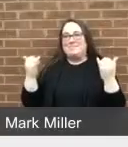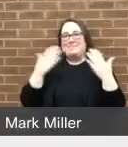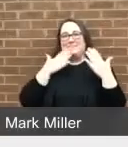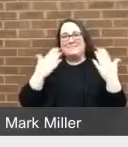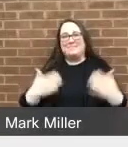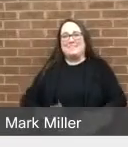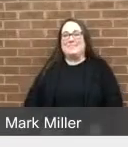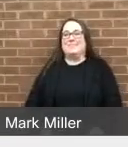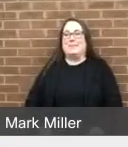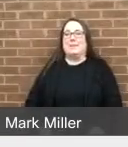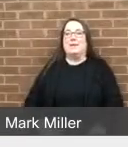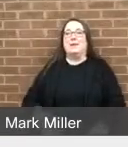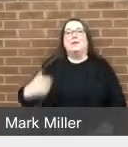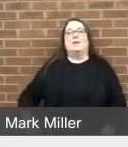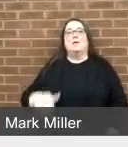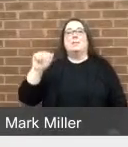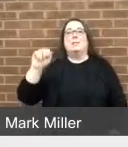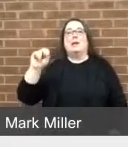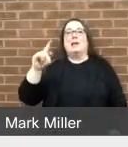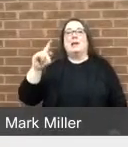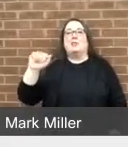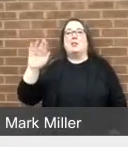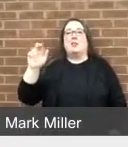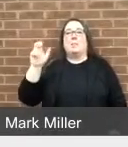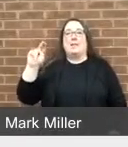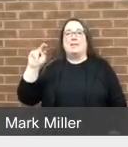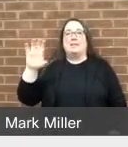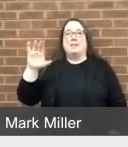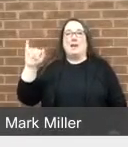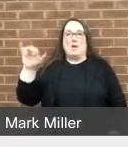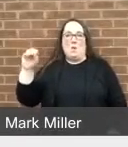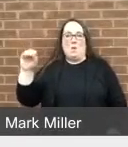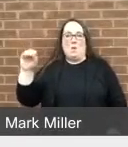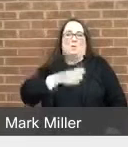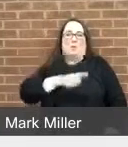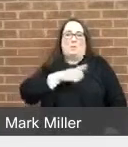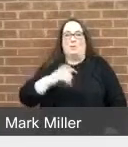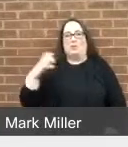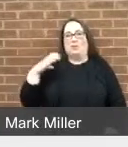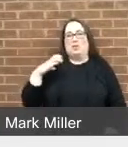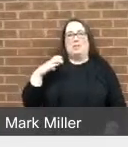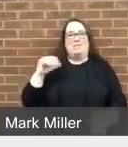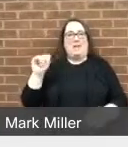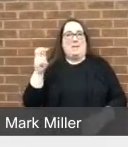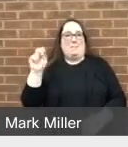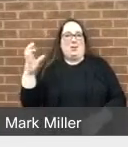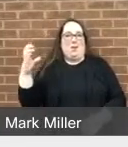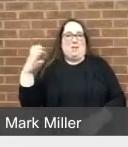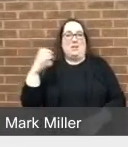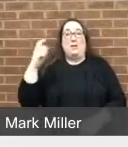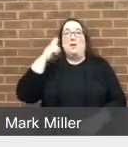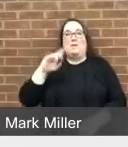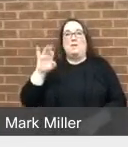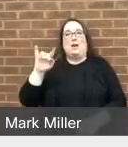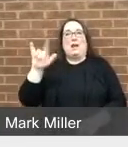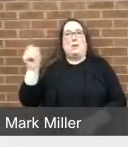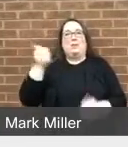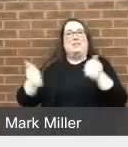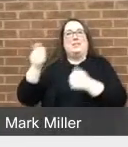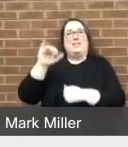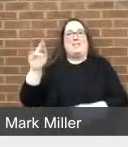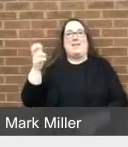Good morning. I'm Angela Cabellin, and I am the Chief Innovation Officer and Deputy Chief Administrative Officer for County Executive Calvin